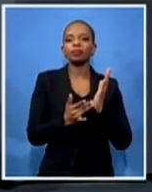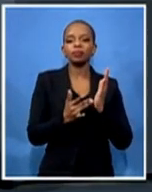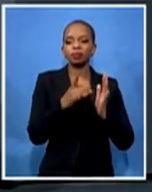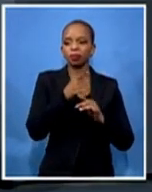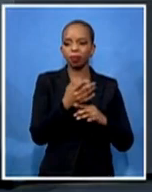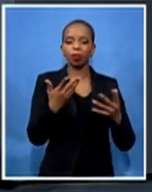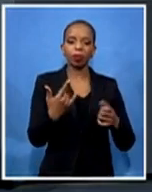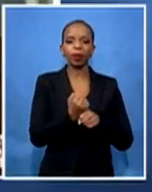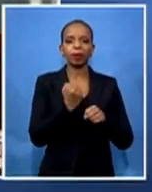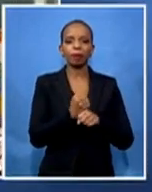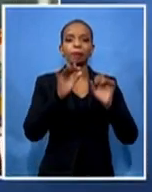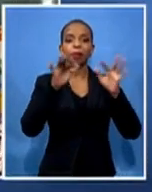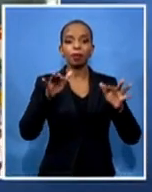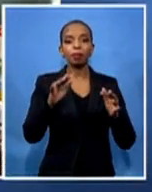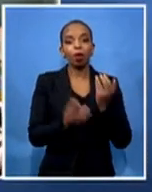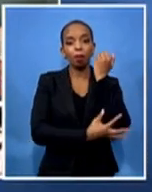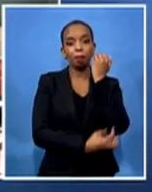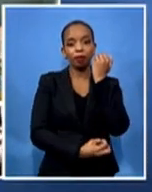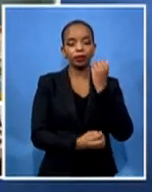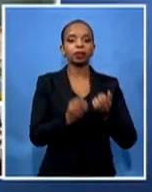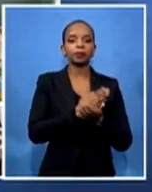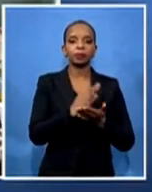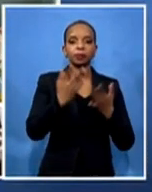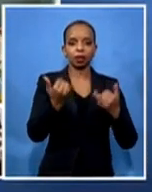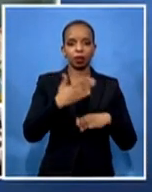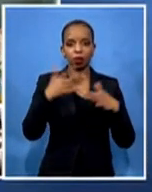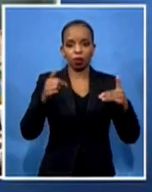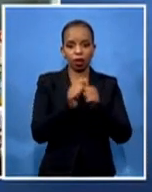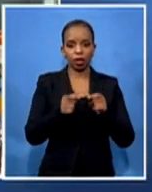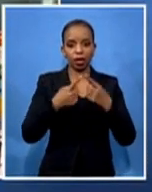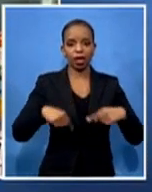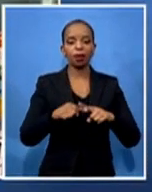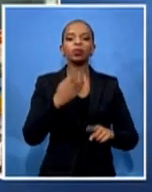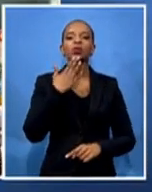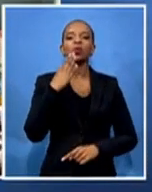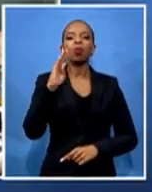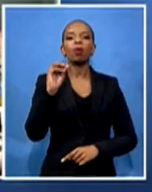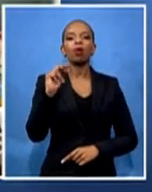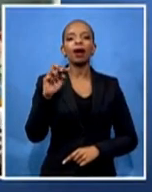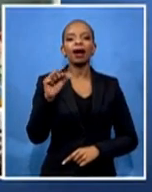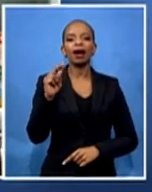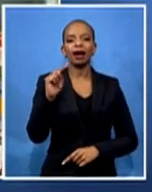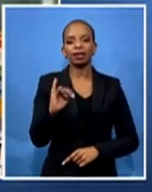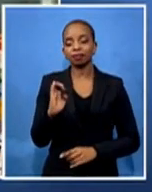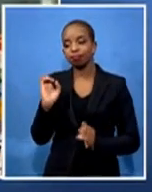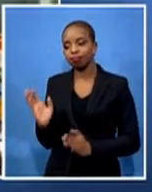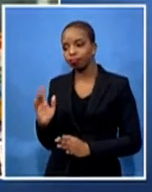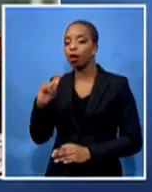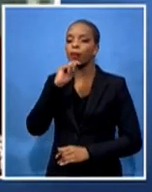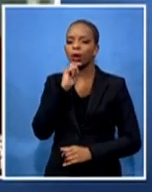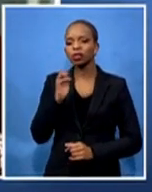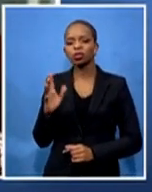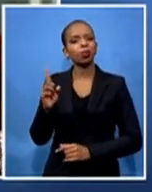live to our colleague Bongani Gema. A very good morning to you, Bongani. What's happening where you are?